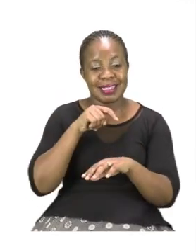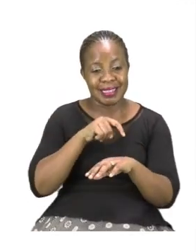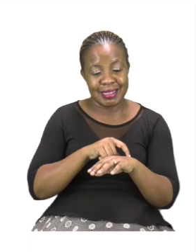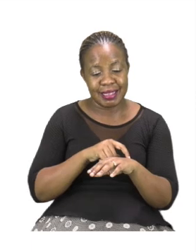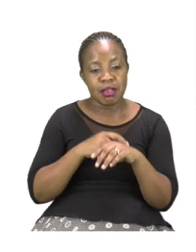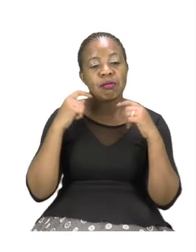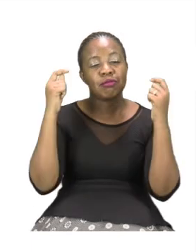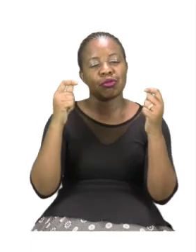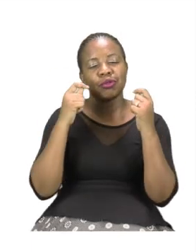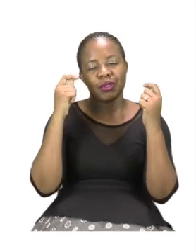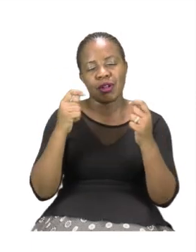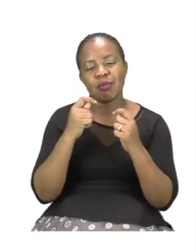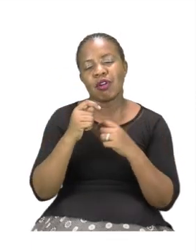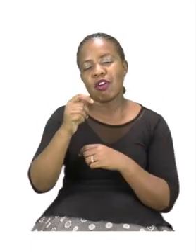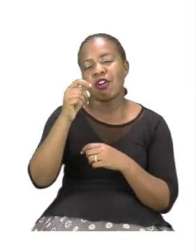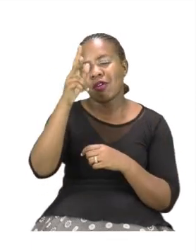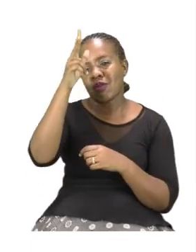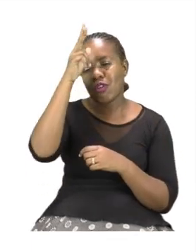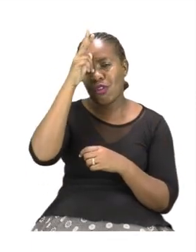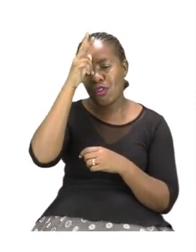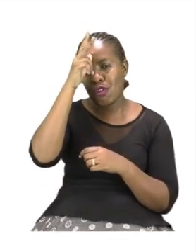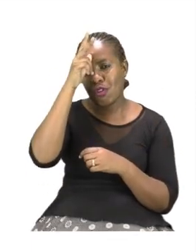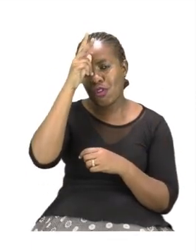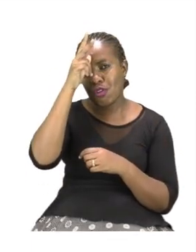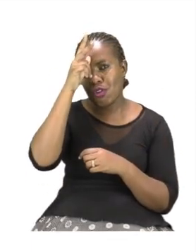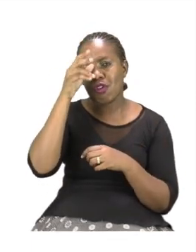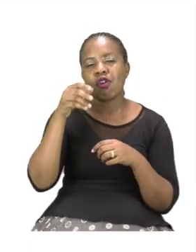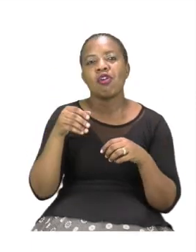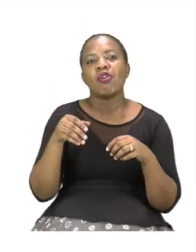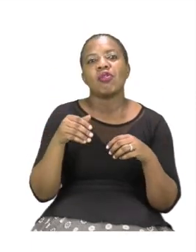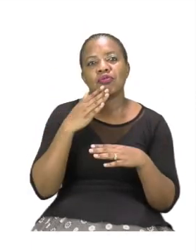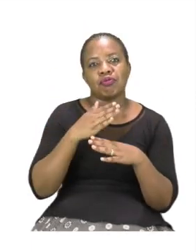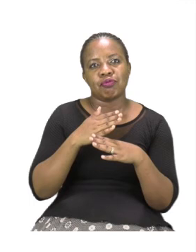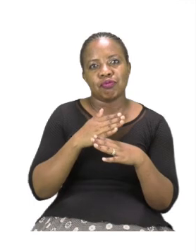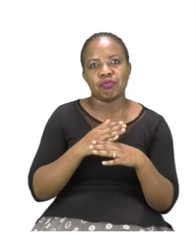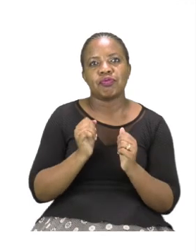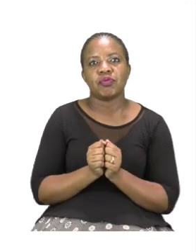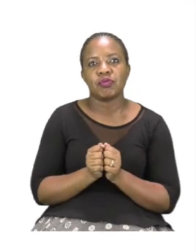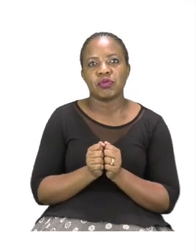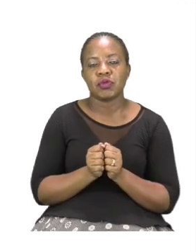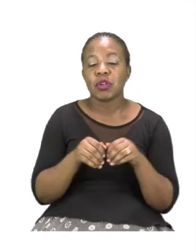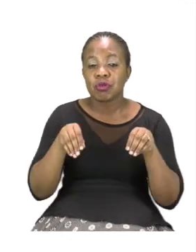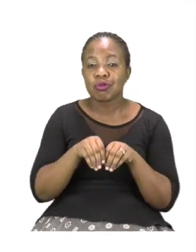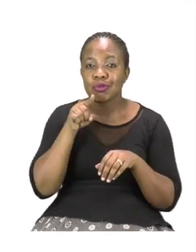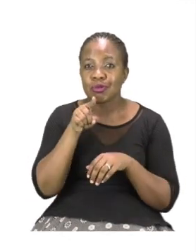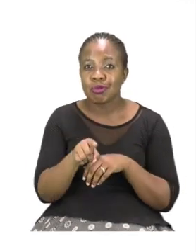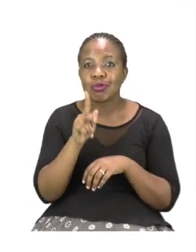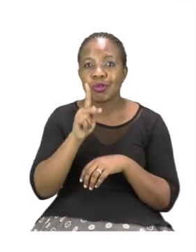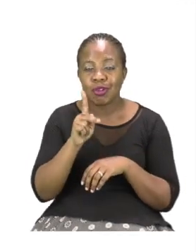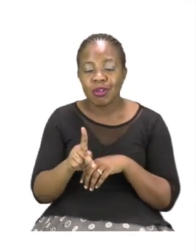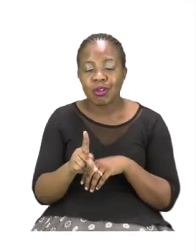God's glory. Do you also pray daily to say thank you to